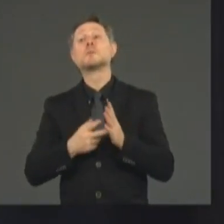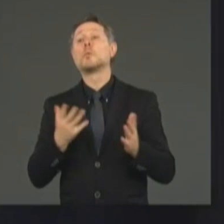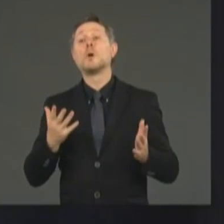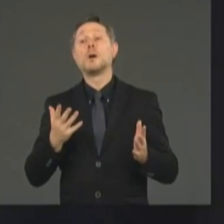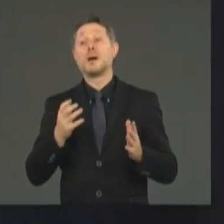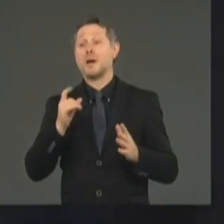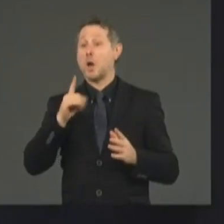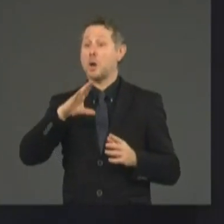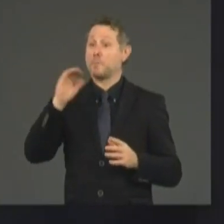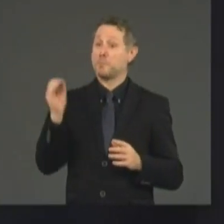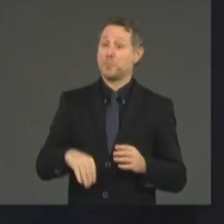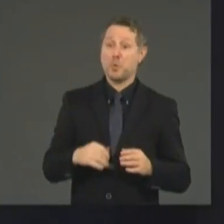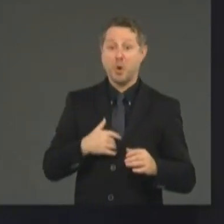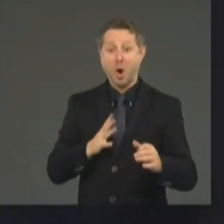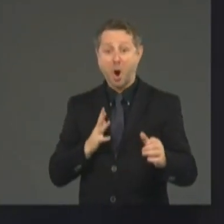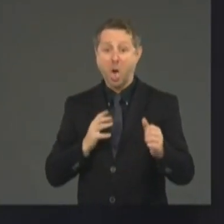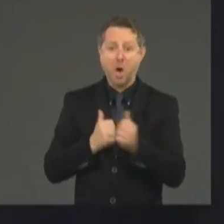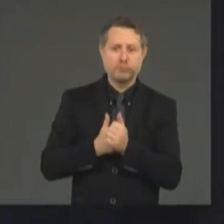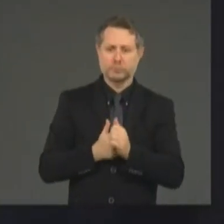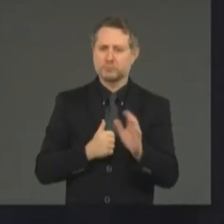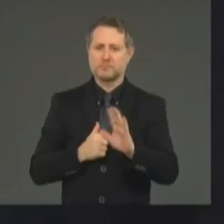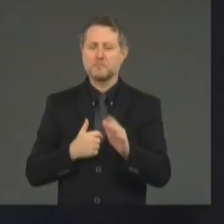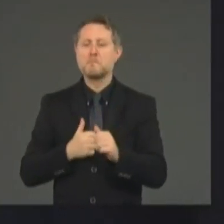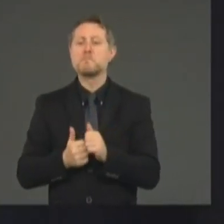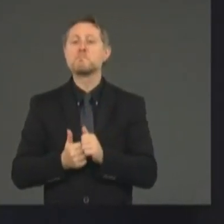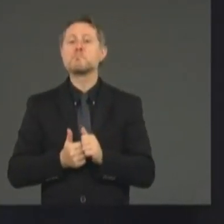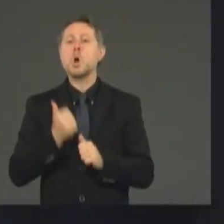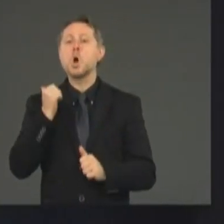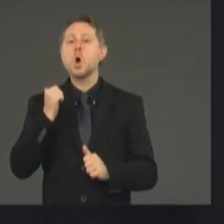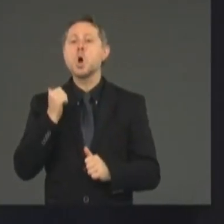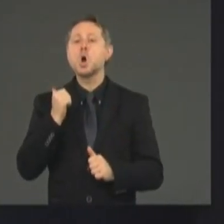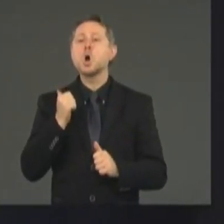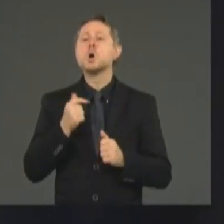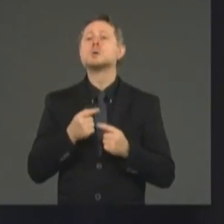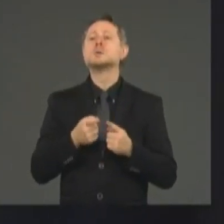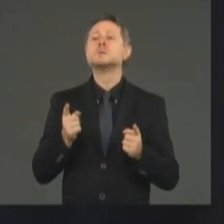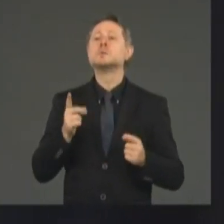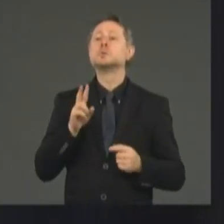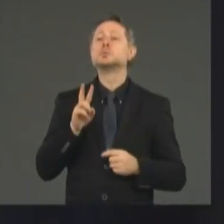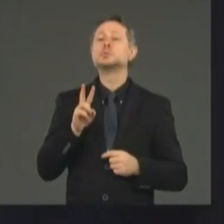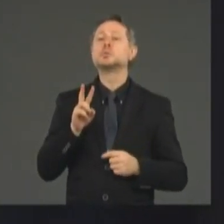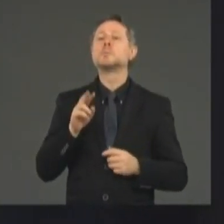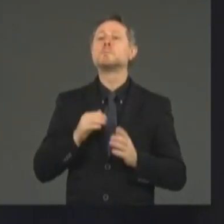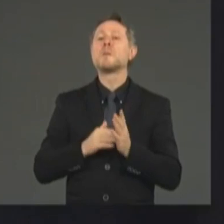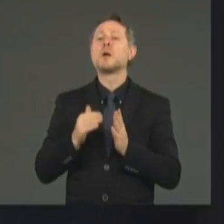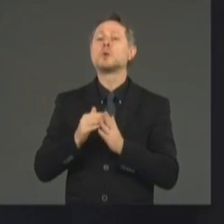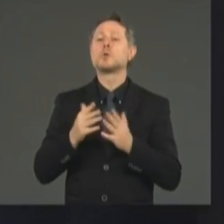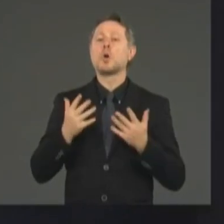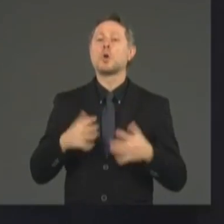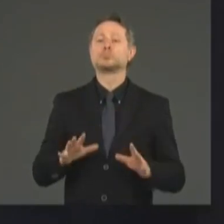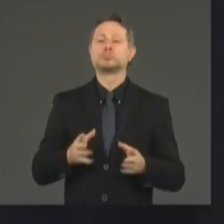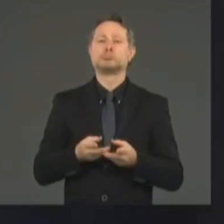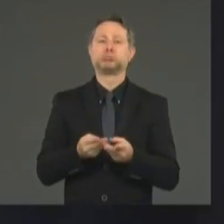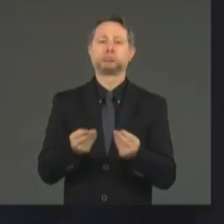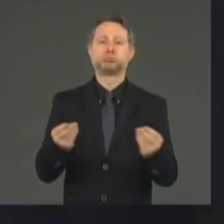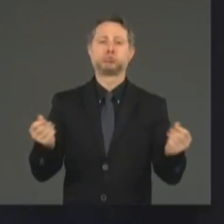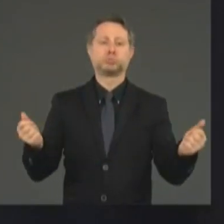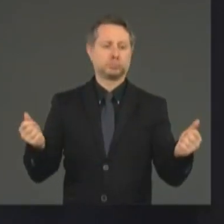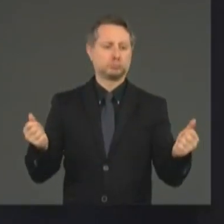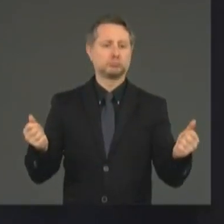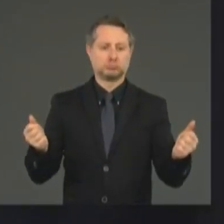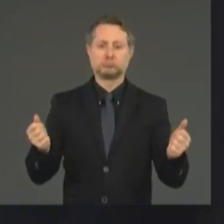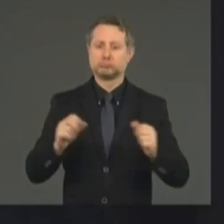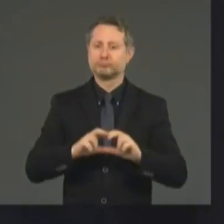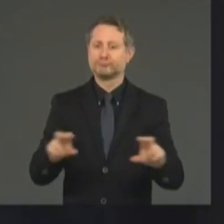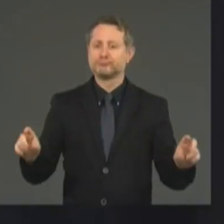have been cleared from the backlog, and the fact that now 2 million New Yorkers have been paid, and it aligns with the number of New Yorkers who have filed. We're getting very,